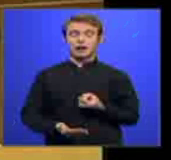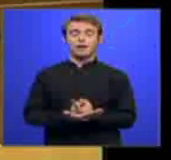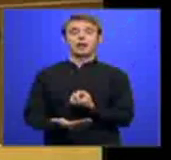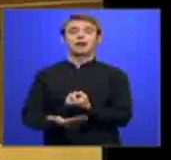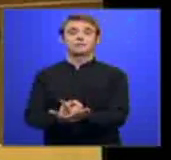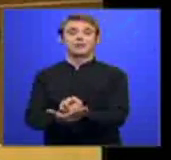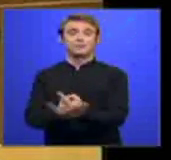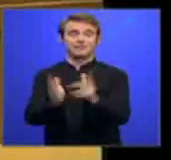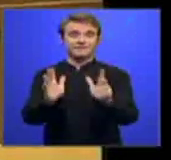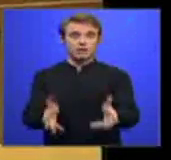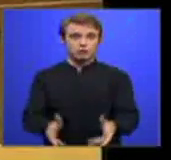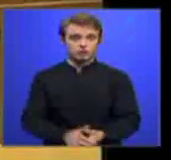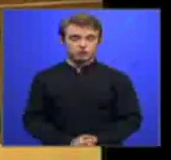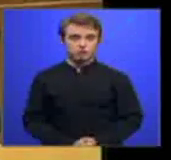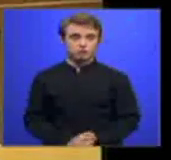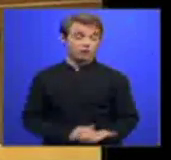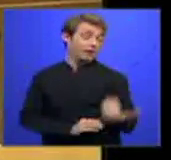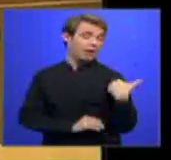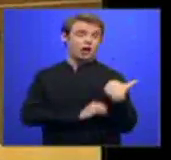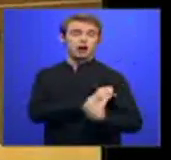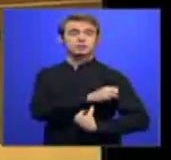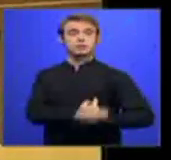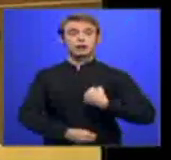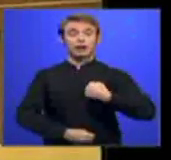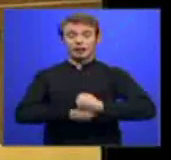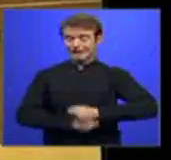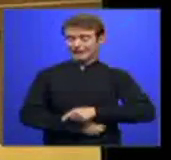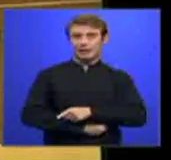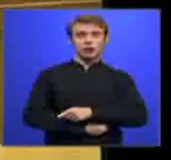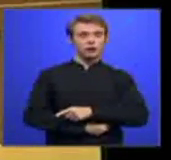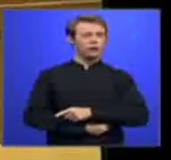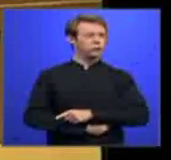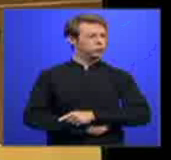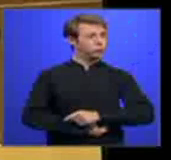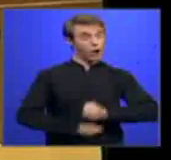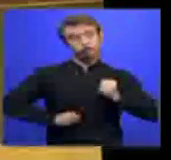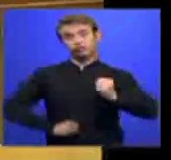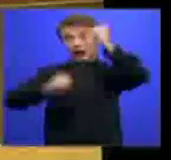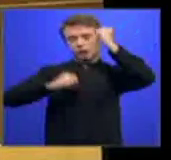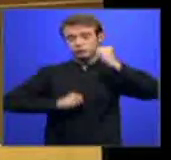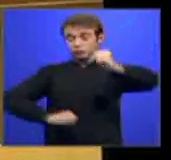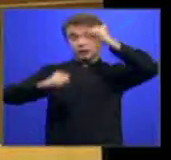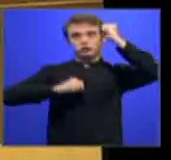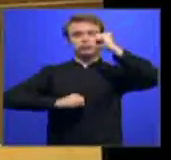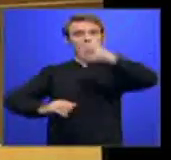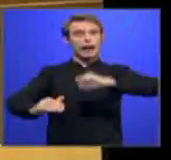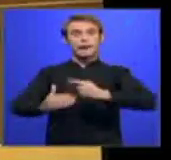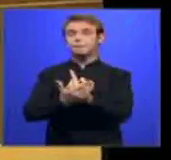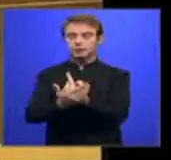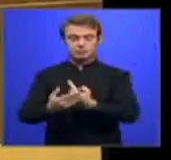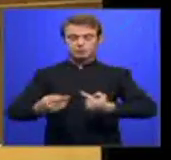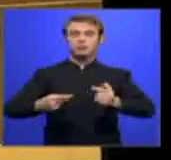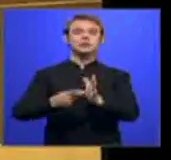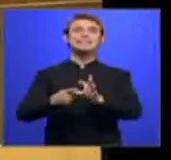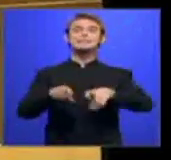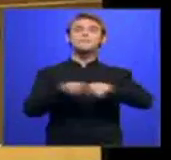Last year, the sector was hit by wildcat strikes and the tragedy in